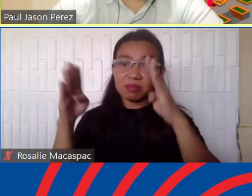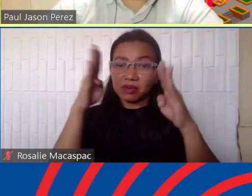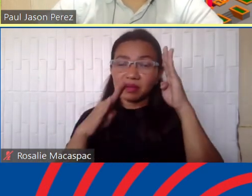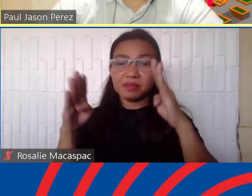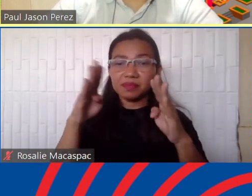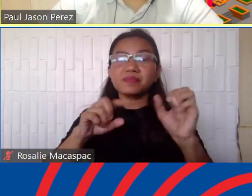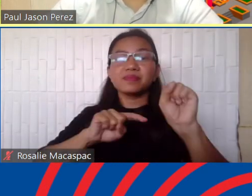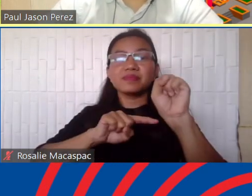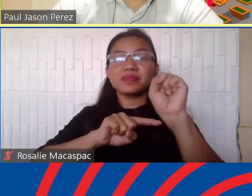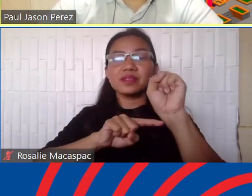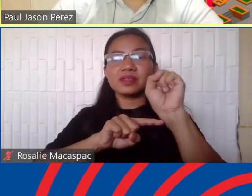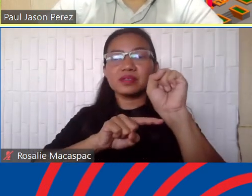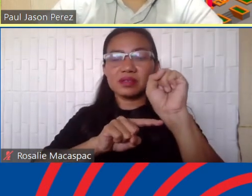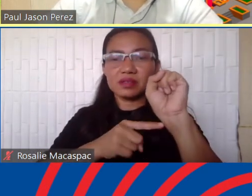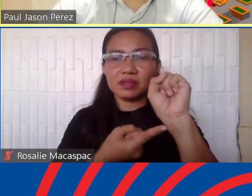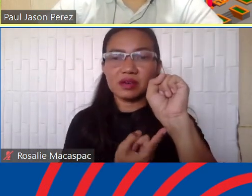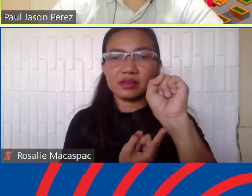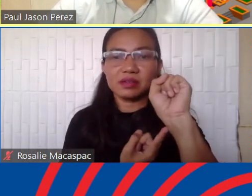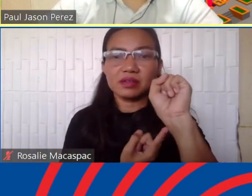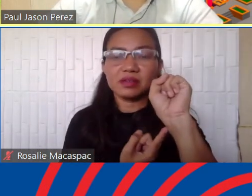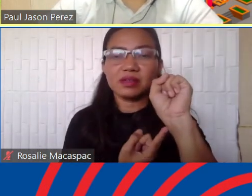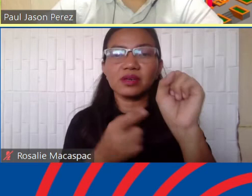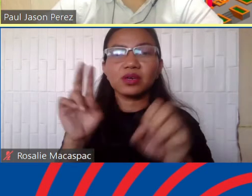start small. You can use yung mga free